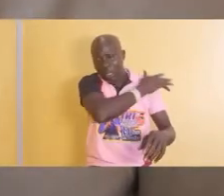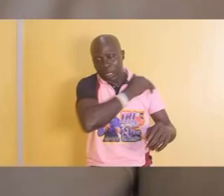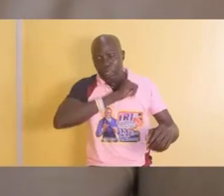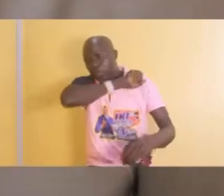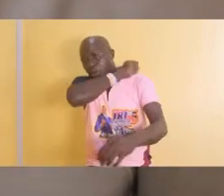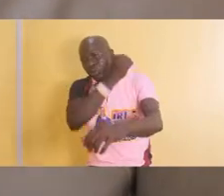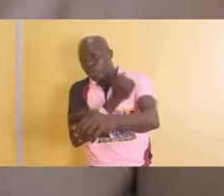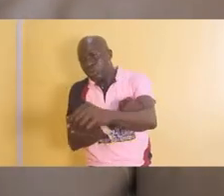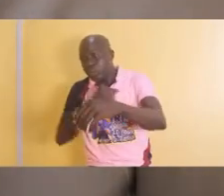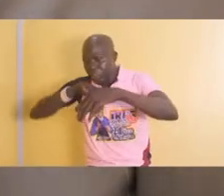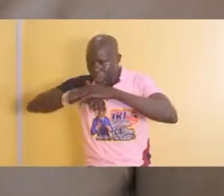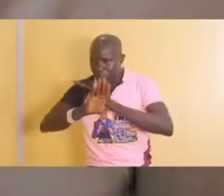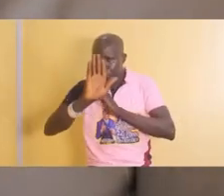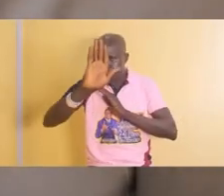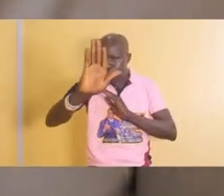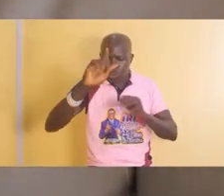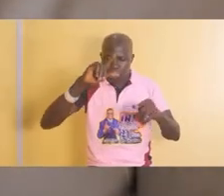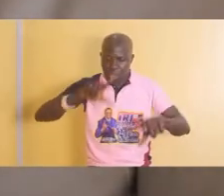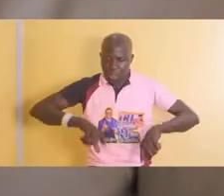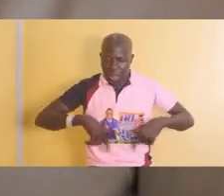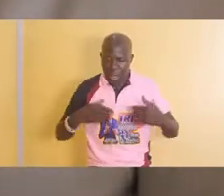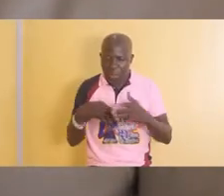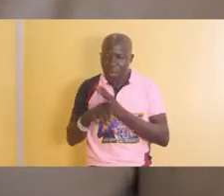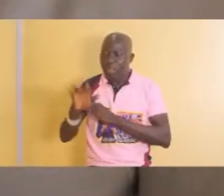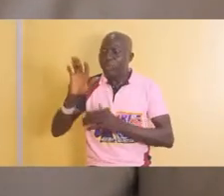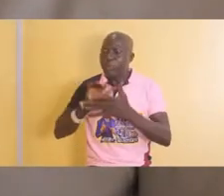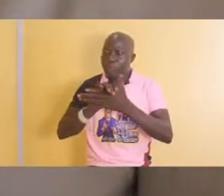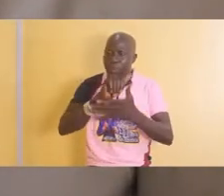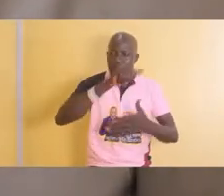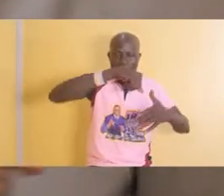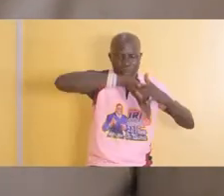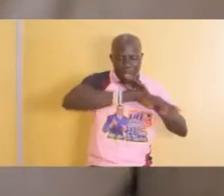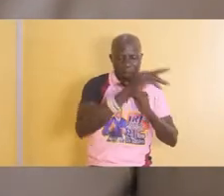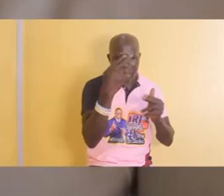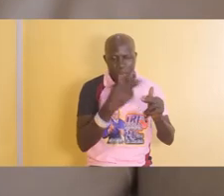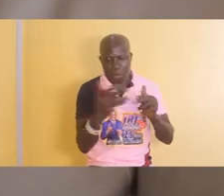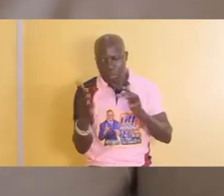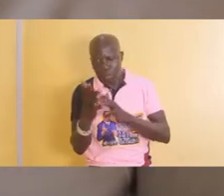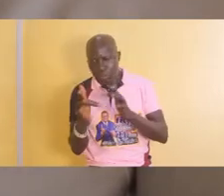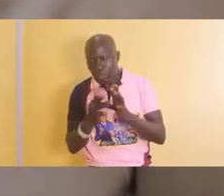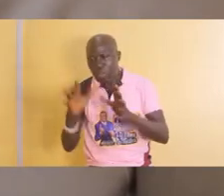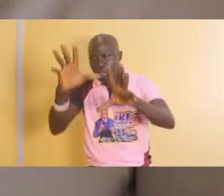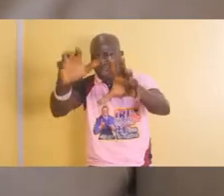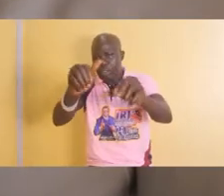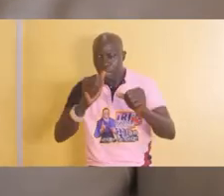re. Si inu aye re. Bo ba gbagbo. Ni oruko Jesu. O ya